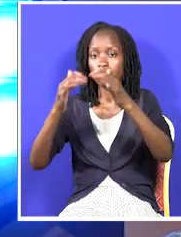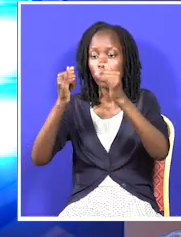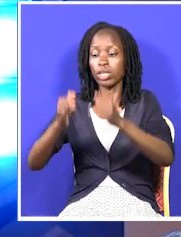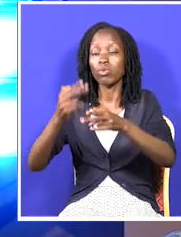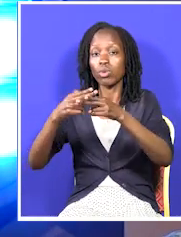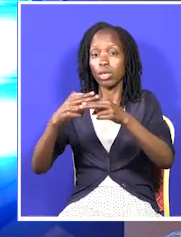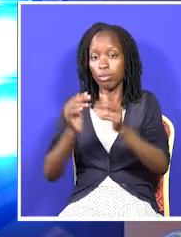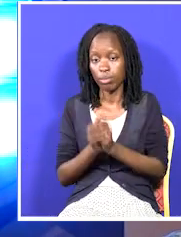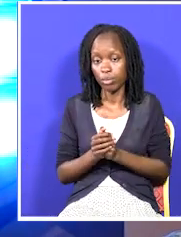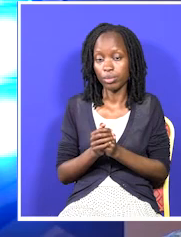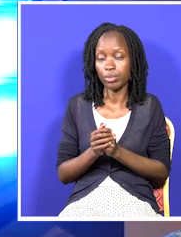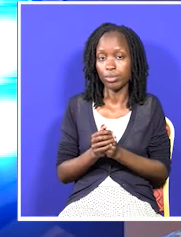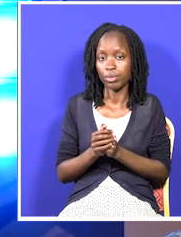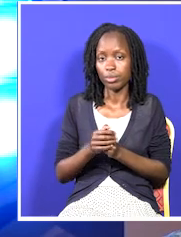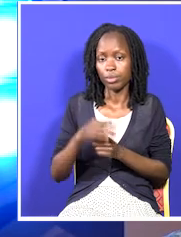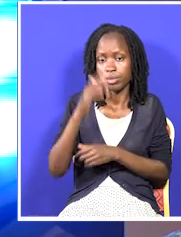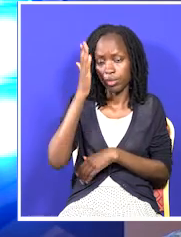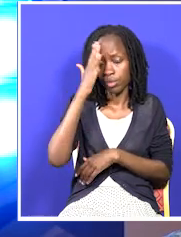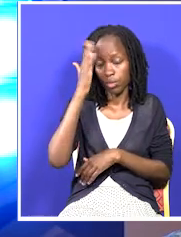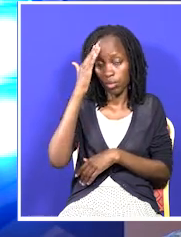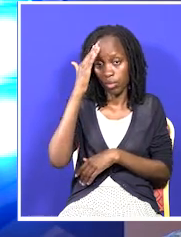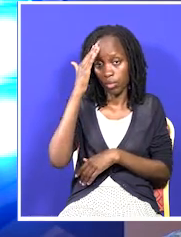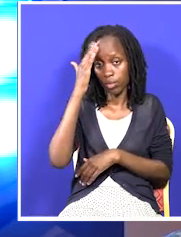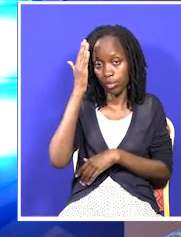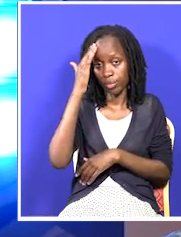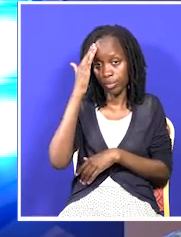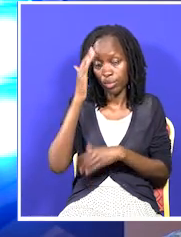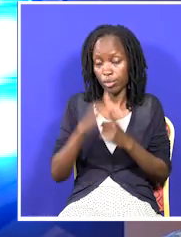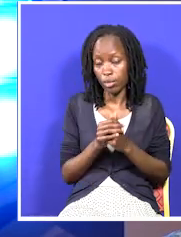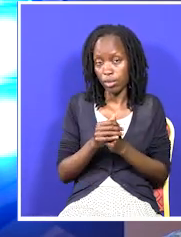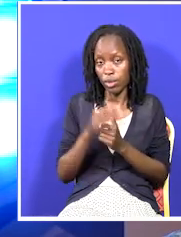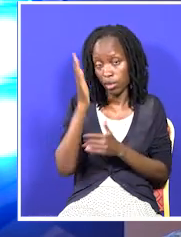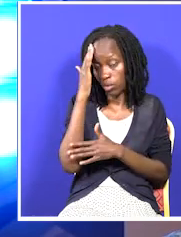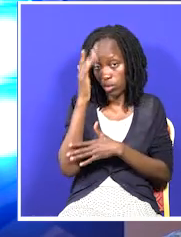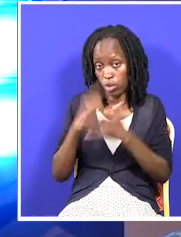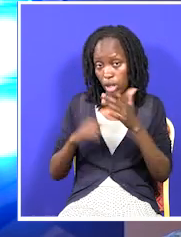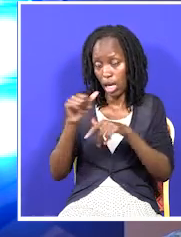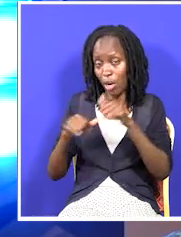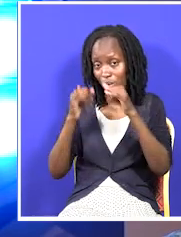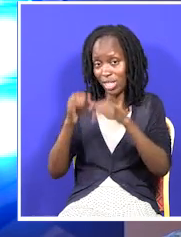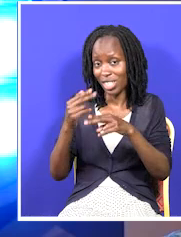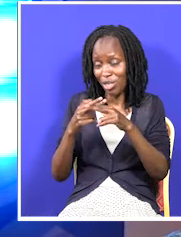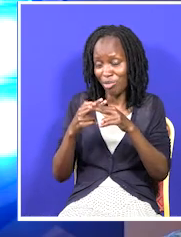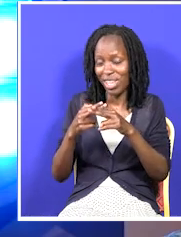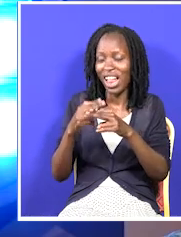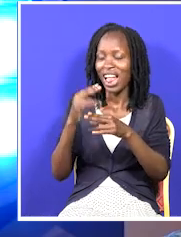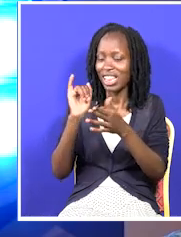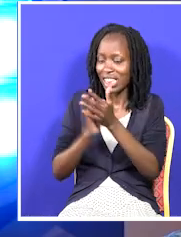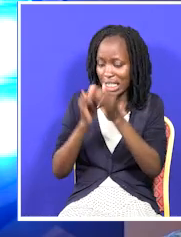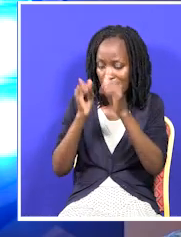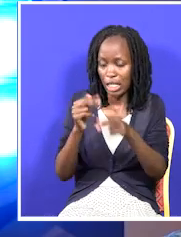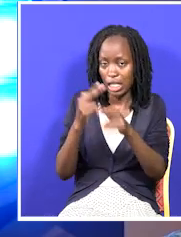name. And do you know what is surprising about this, guys? That name will only be